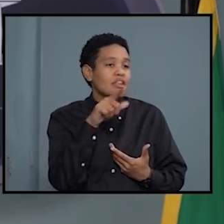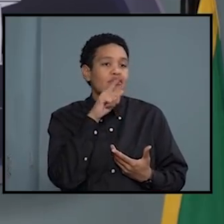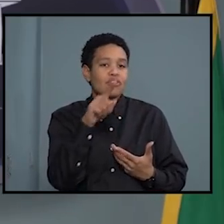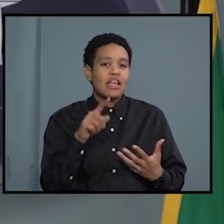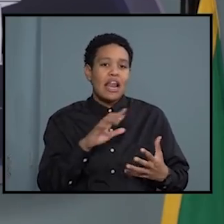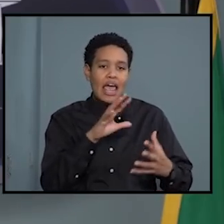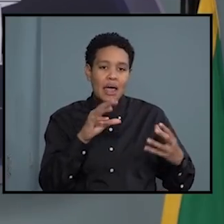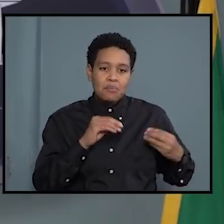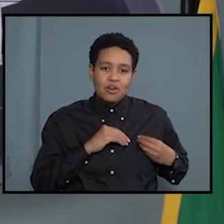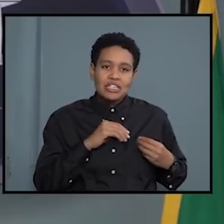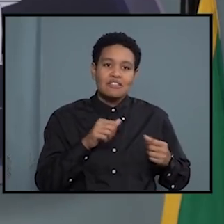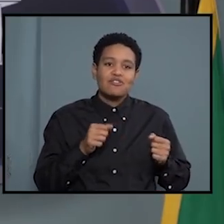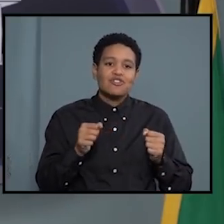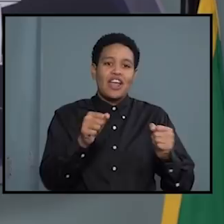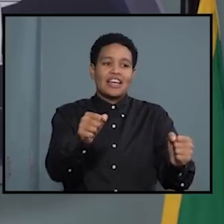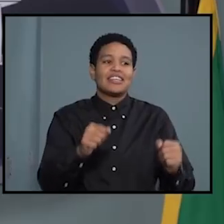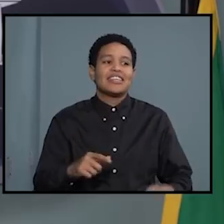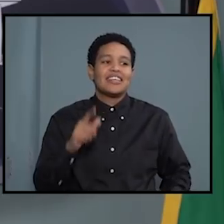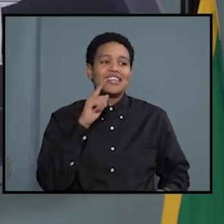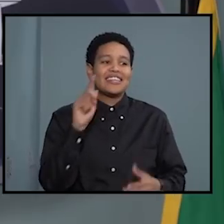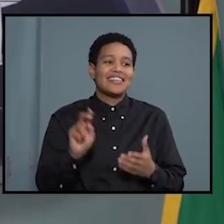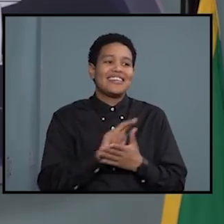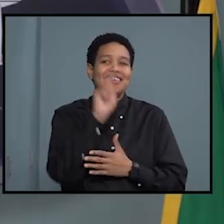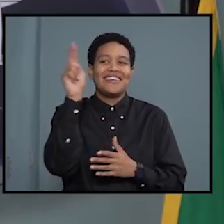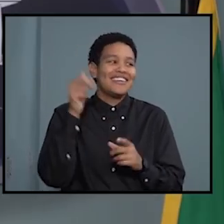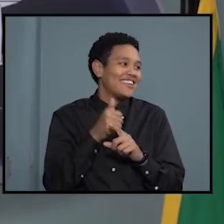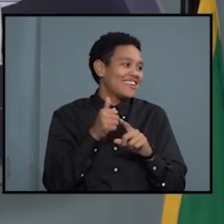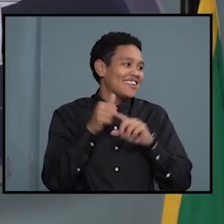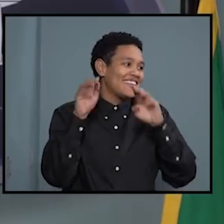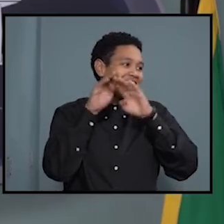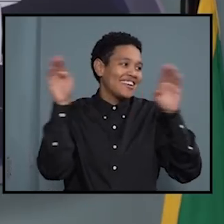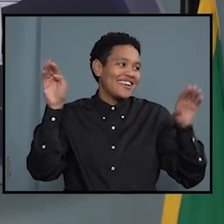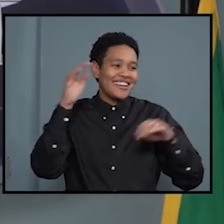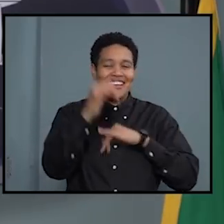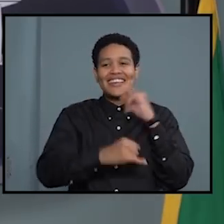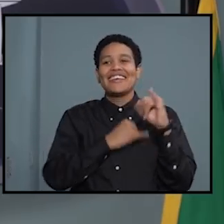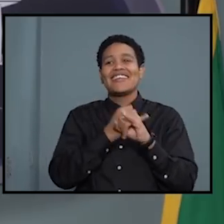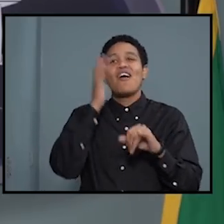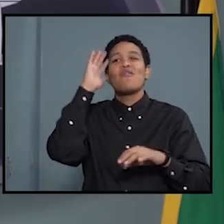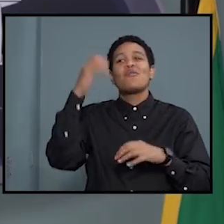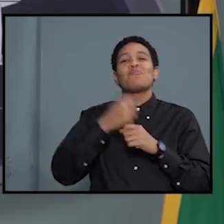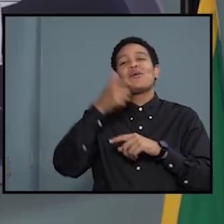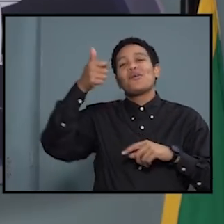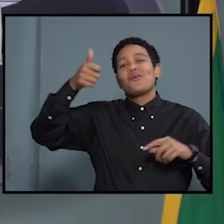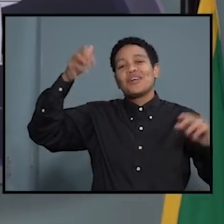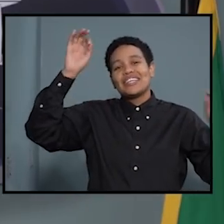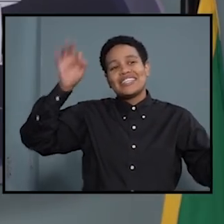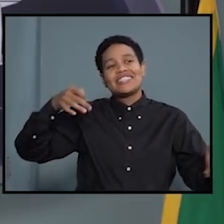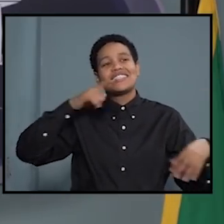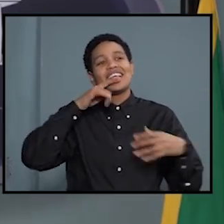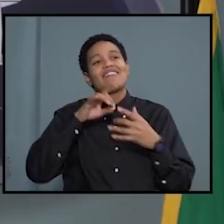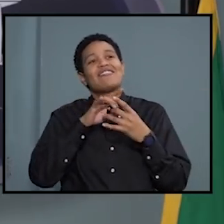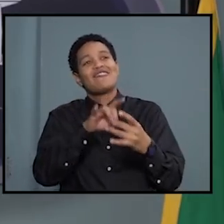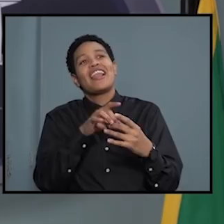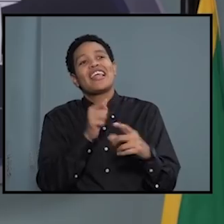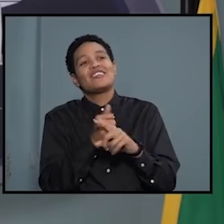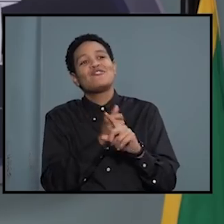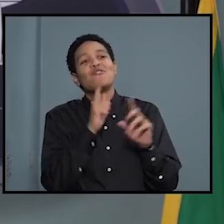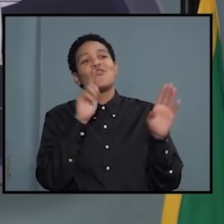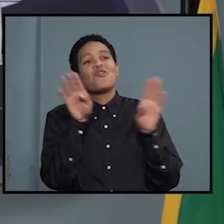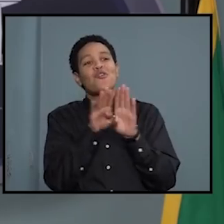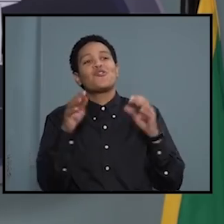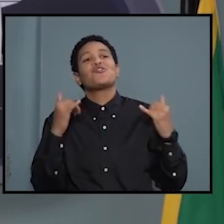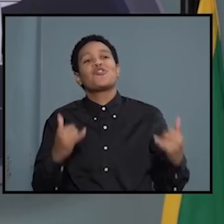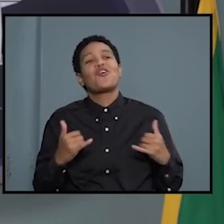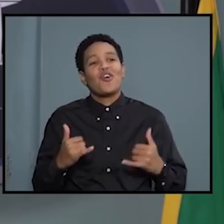all-embracive strategy. And tertiary level institutions will make their own decisions regarding closing the current